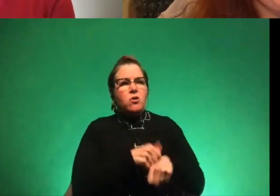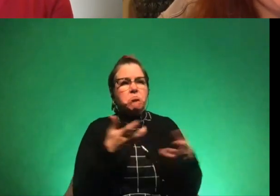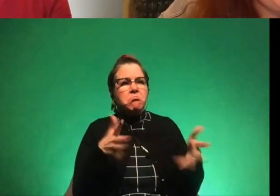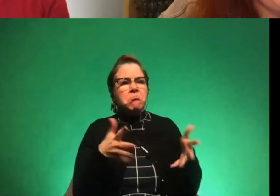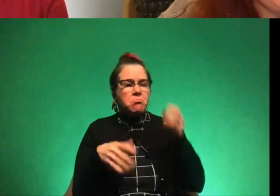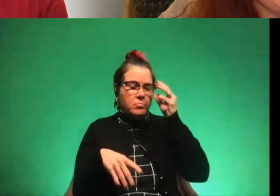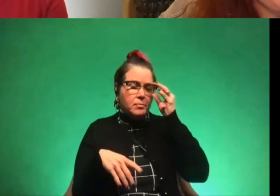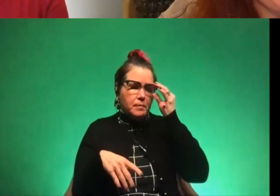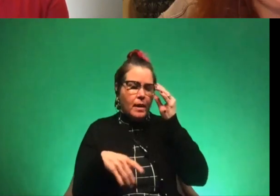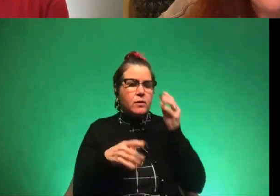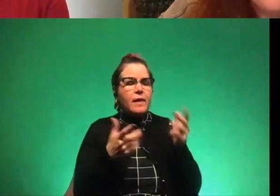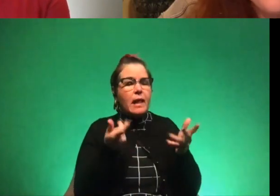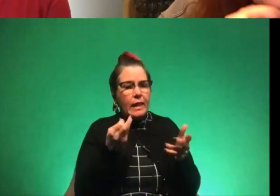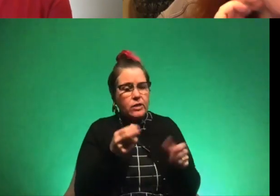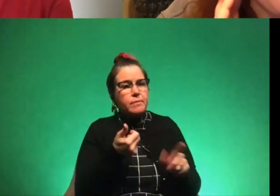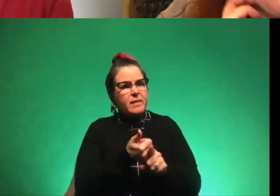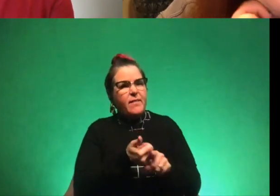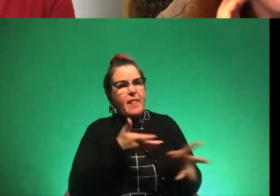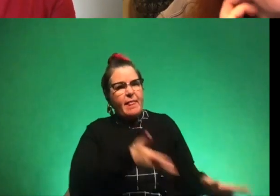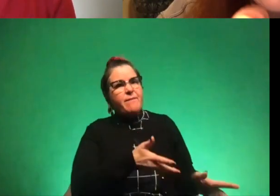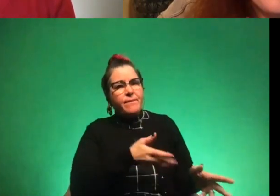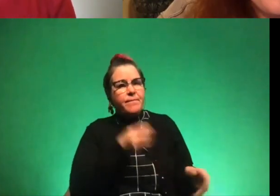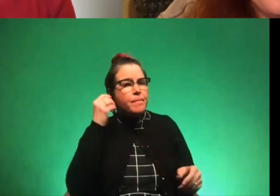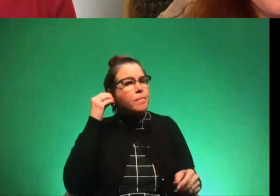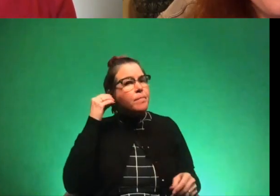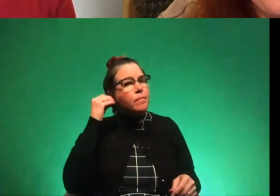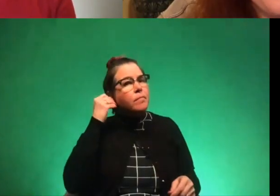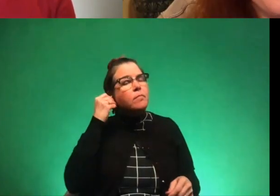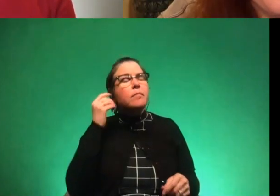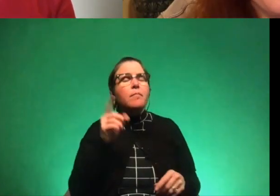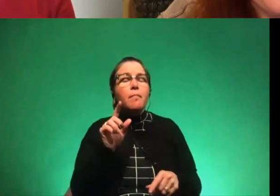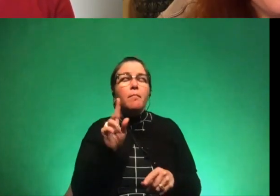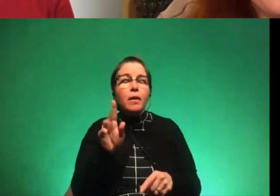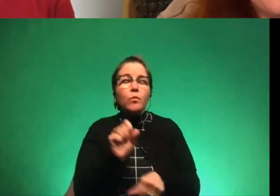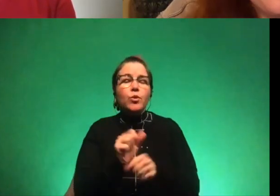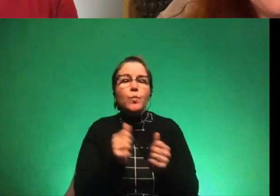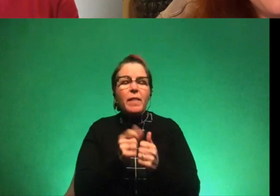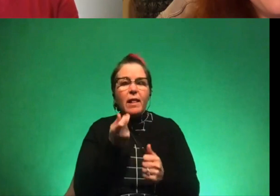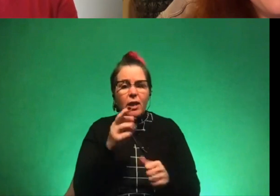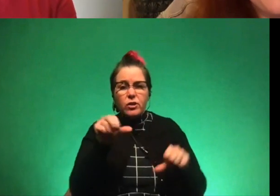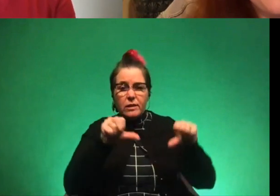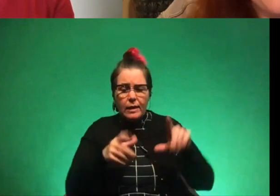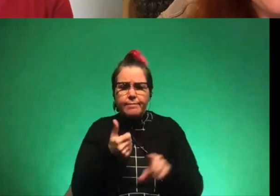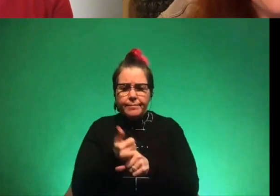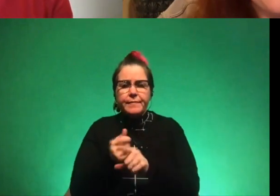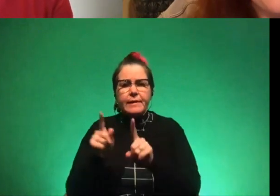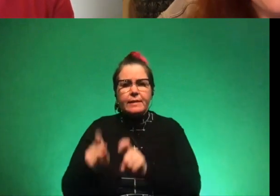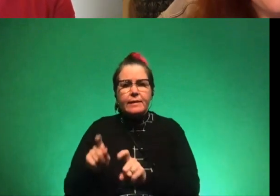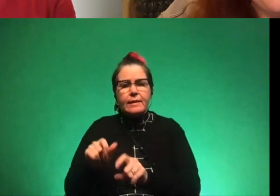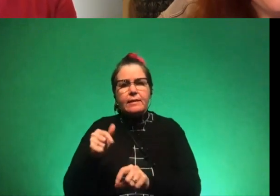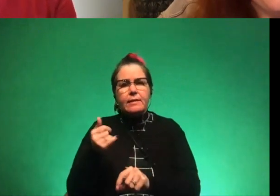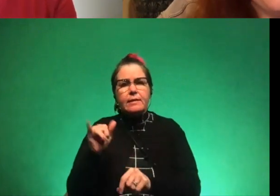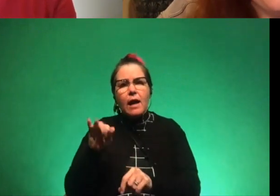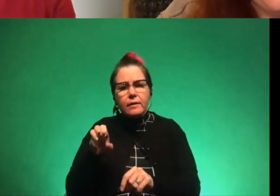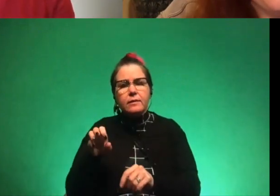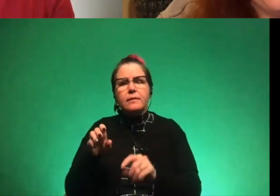what the glaciers left behind. But we do work with glaciologists who do test the ice and look at the